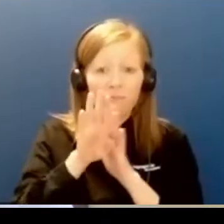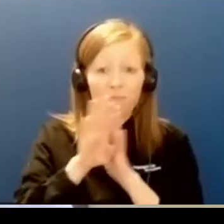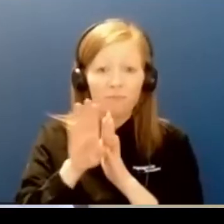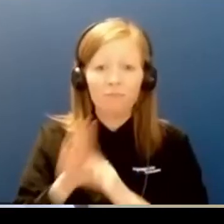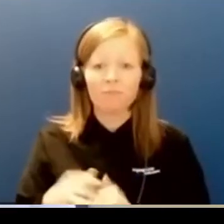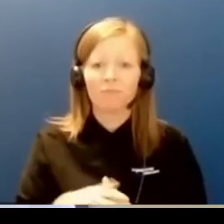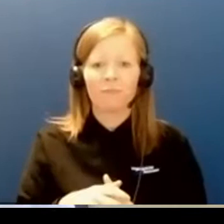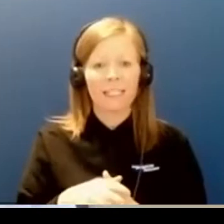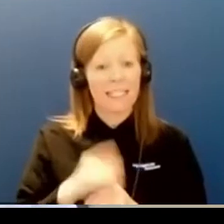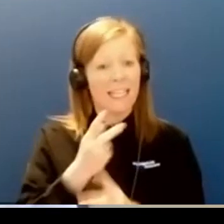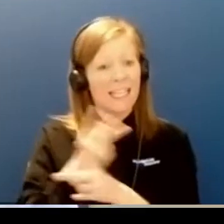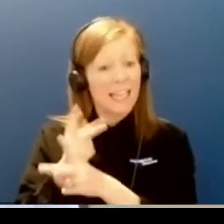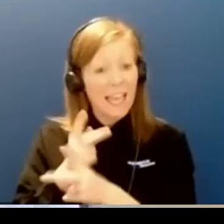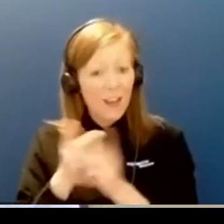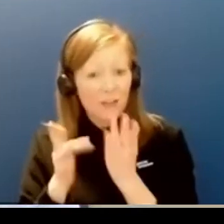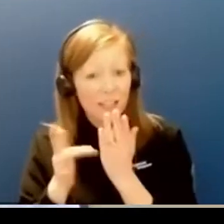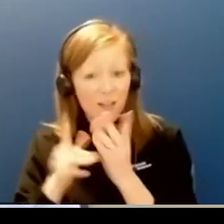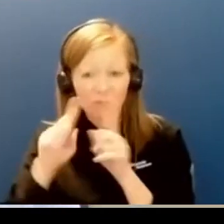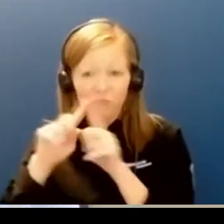care techniques.